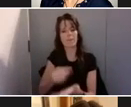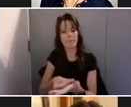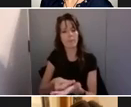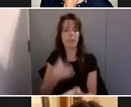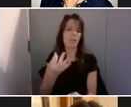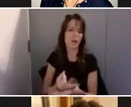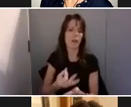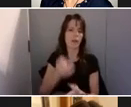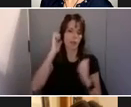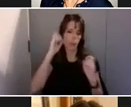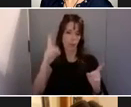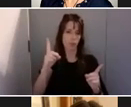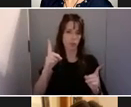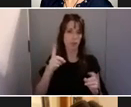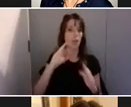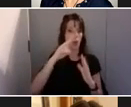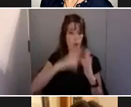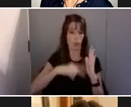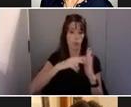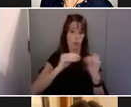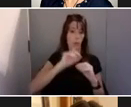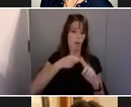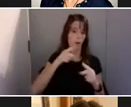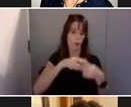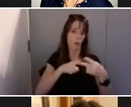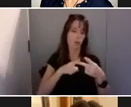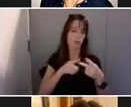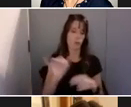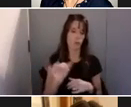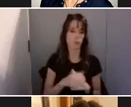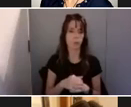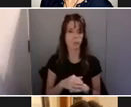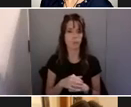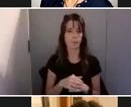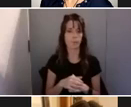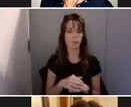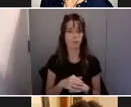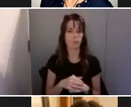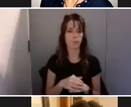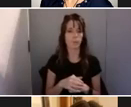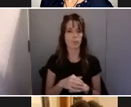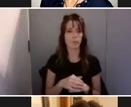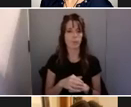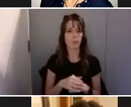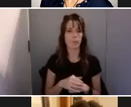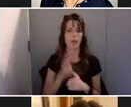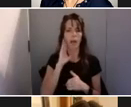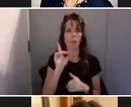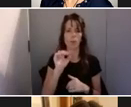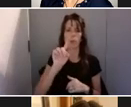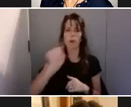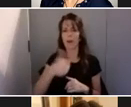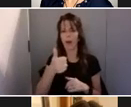more from Ballotpedia on those as well. I'm gonna do one other